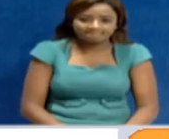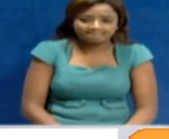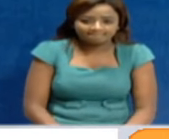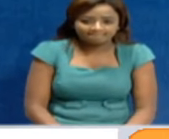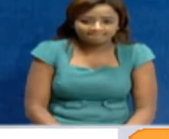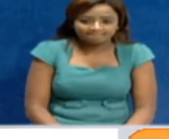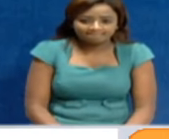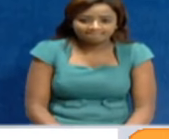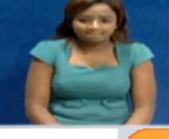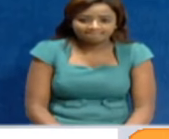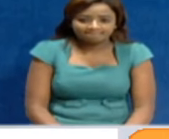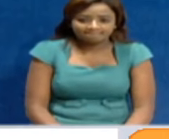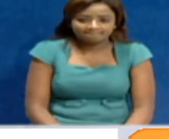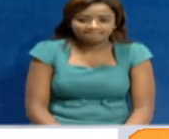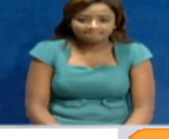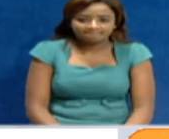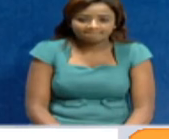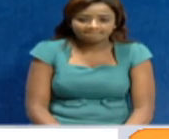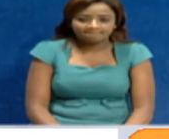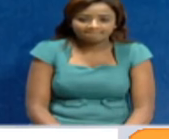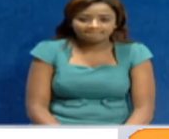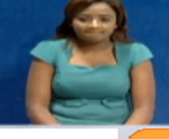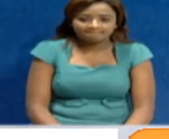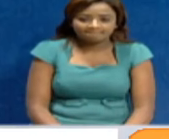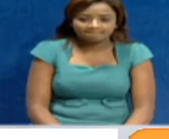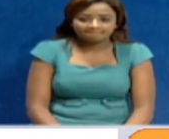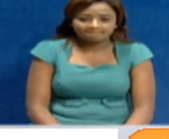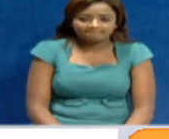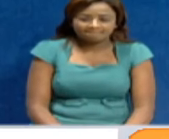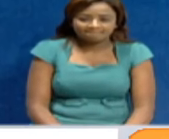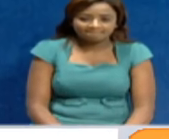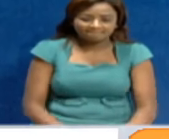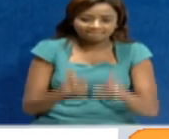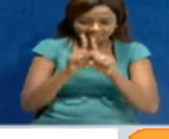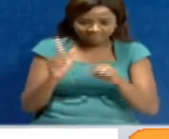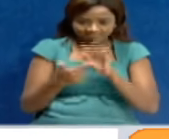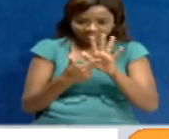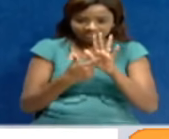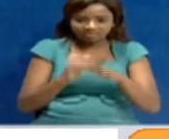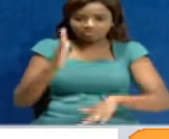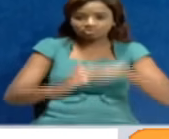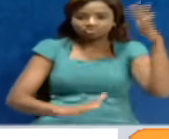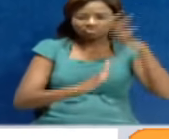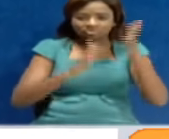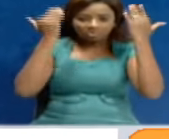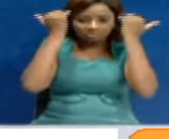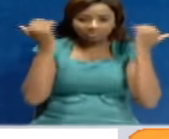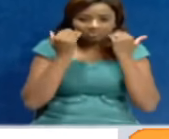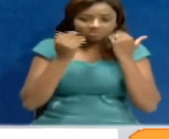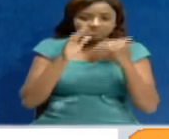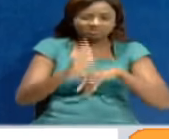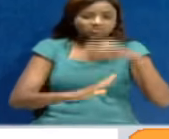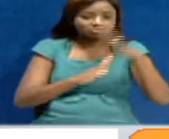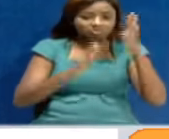in legislation and not in the Constitution itself. Mm-hmm. It's important to appreciate that even an institution like the Supreme Court is not